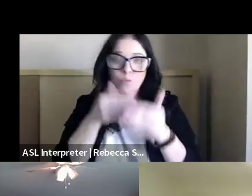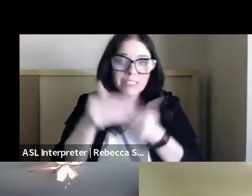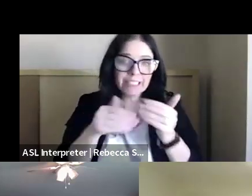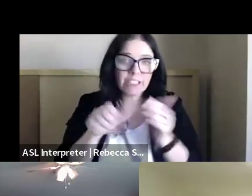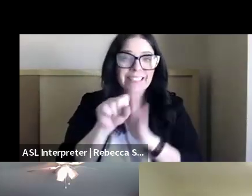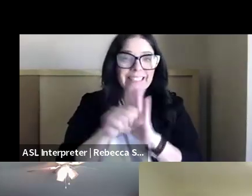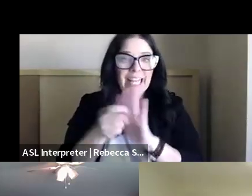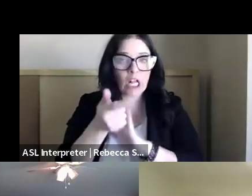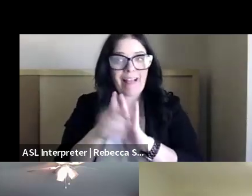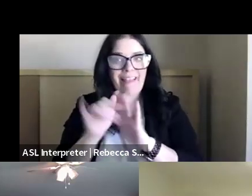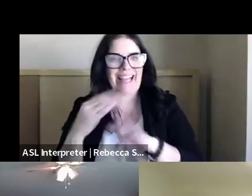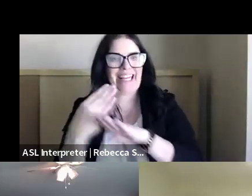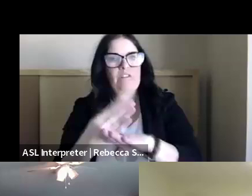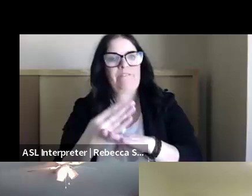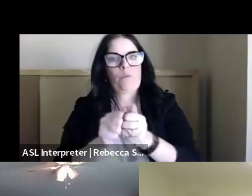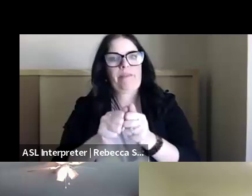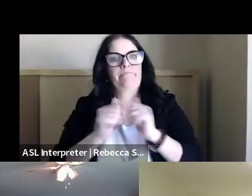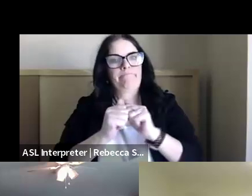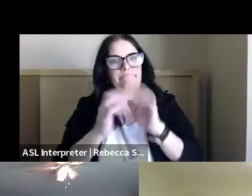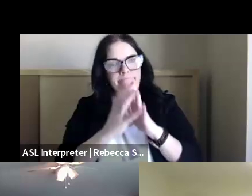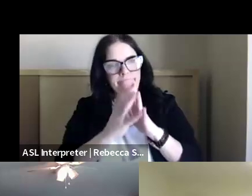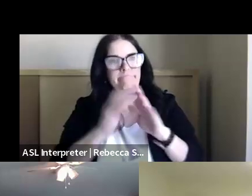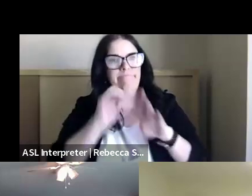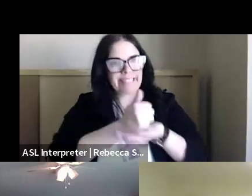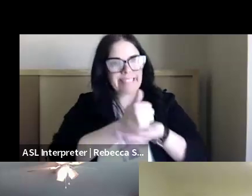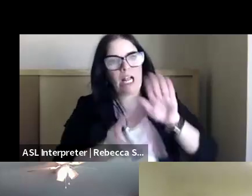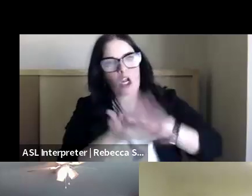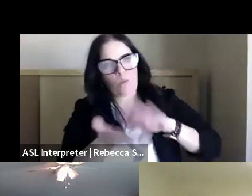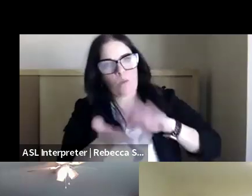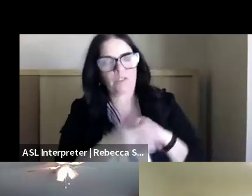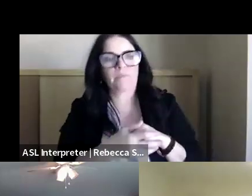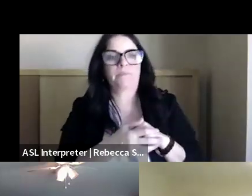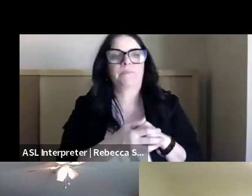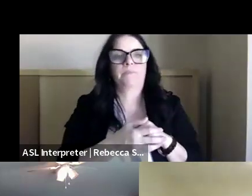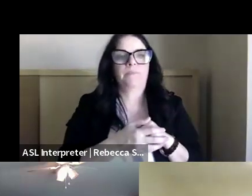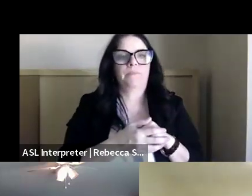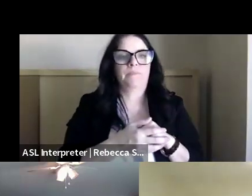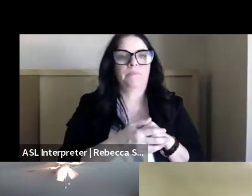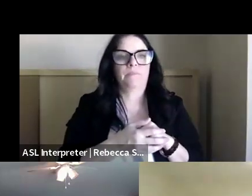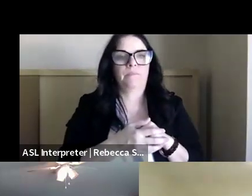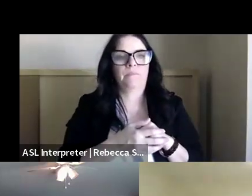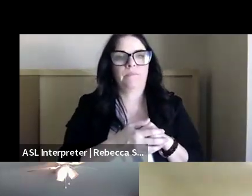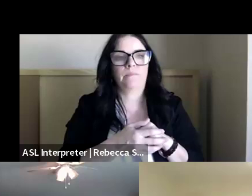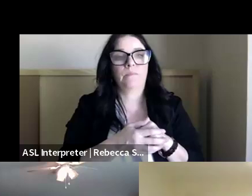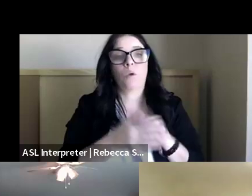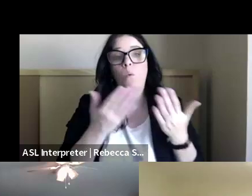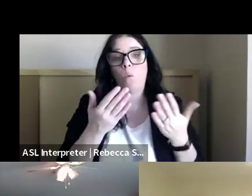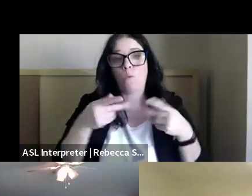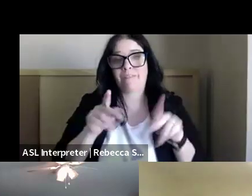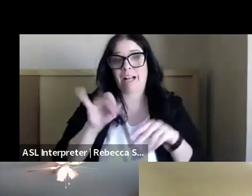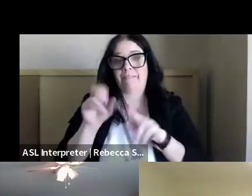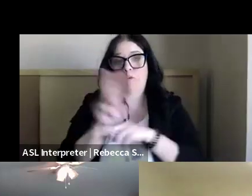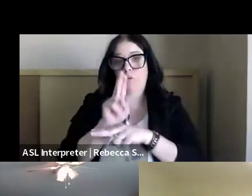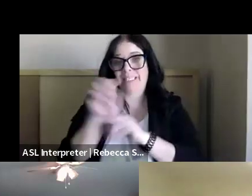that interfere with the establishment and operation? The provision of and use of state funding for independent